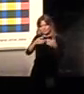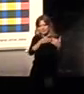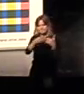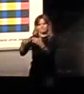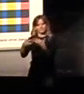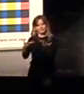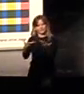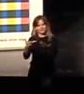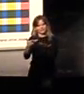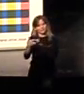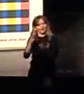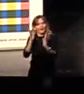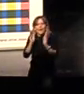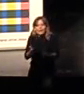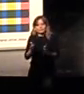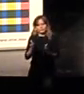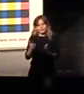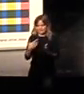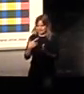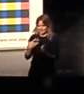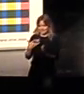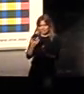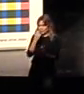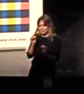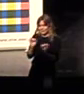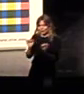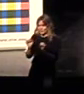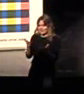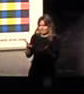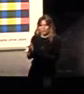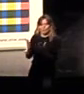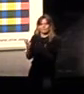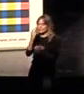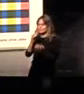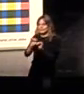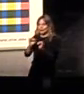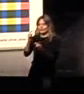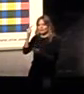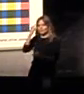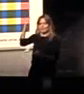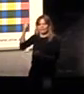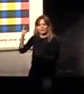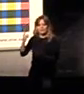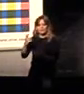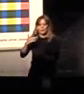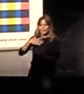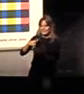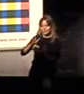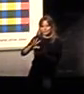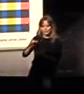op de nieuw de me precies eft to be produced jet de arno toffe ideeën de harde product of